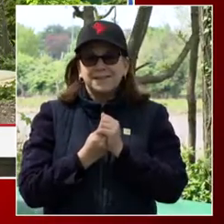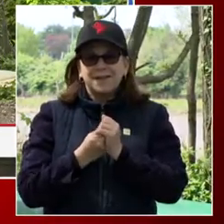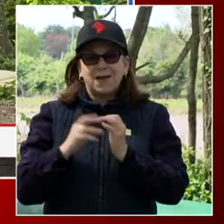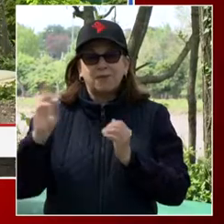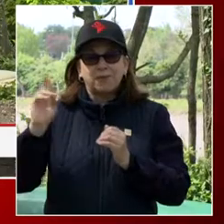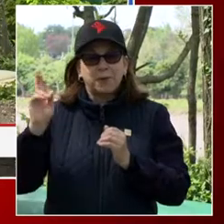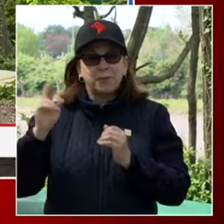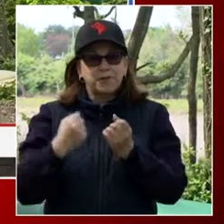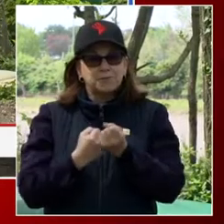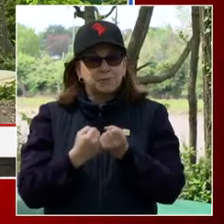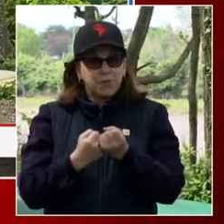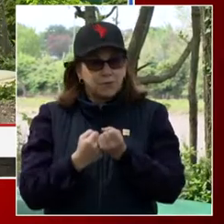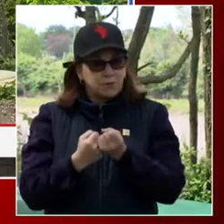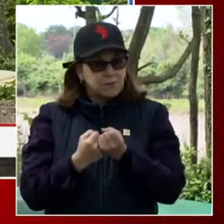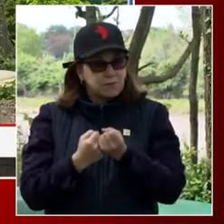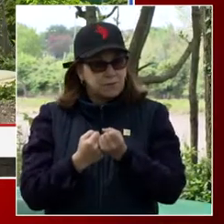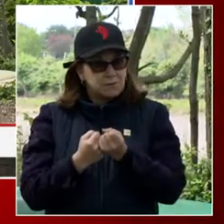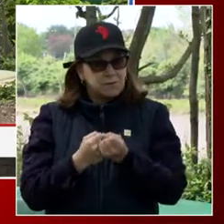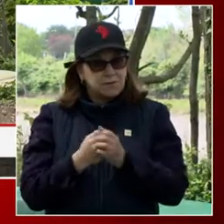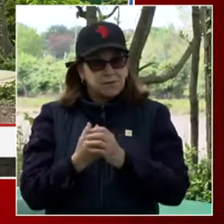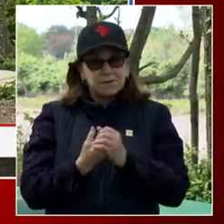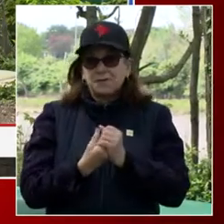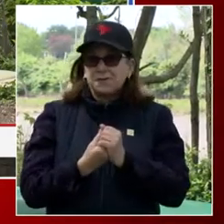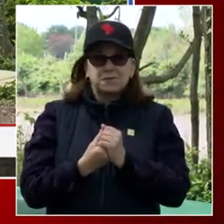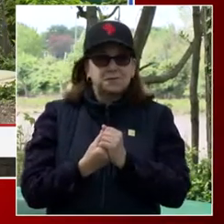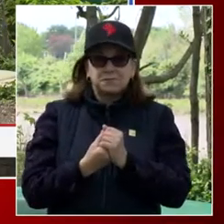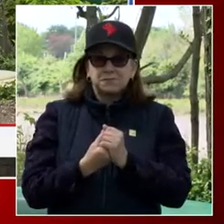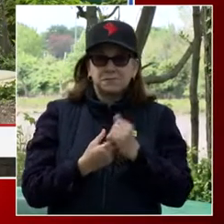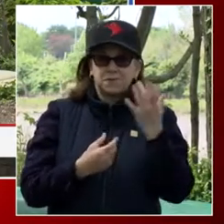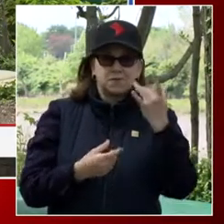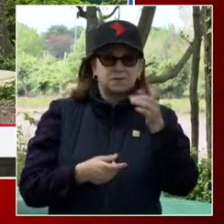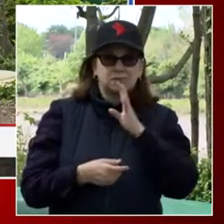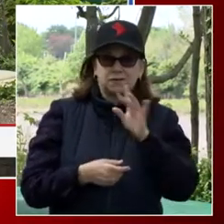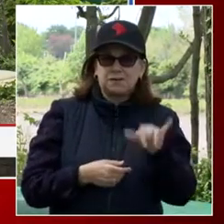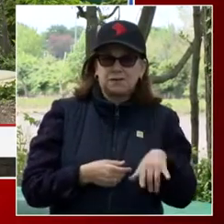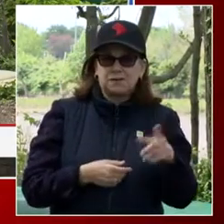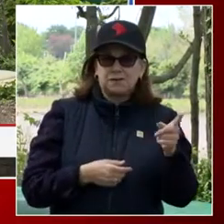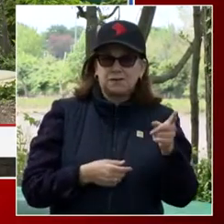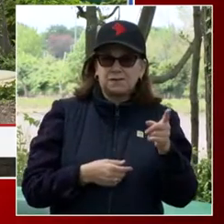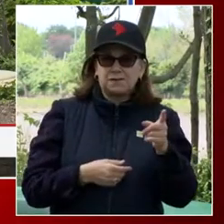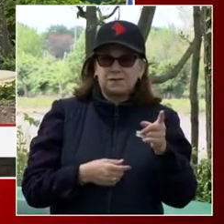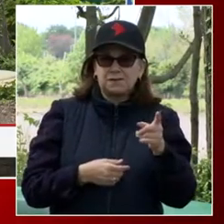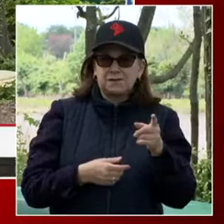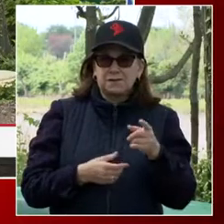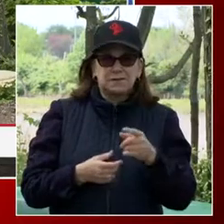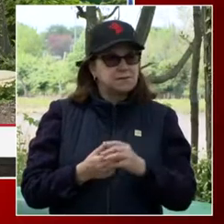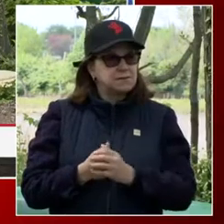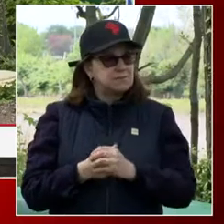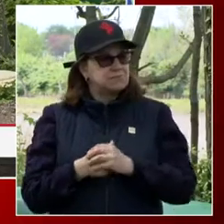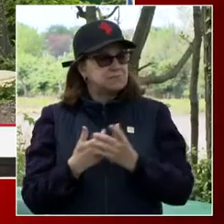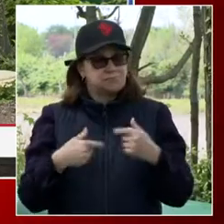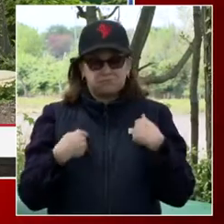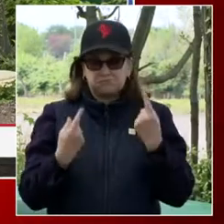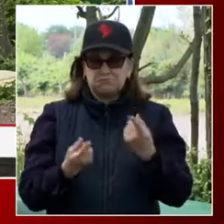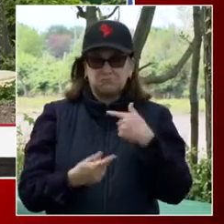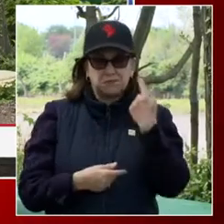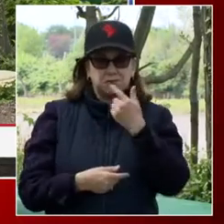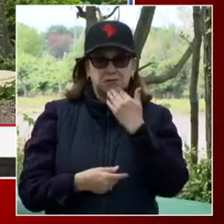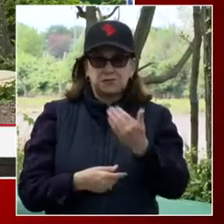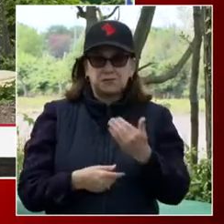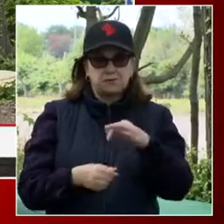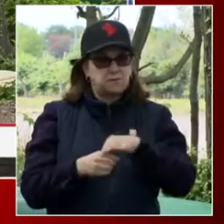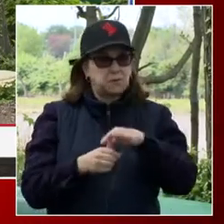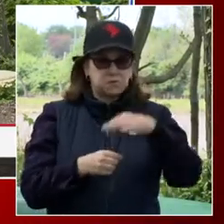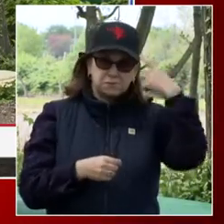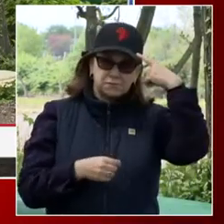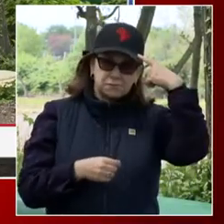again. Well, I don't know why you would say that, because it looks very good to me. We have a